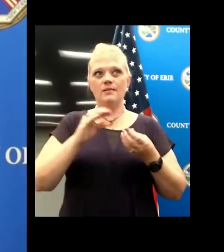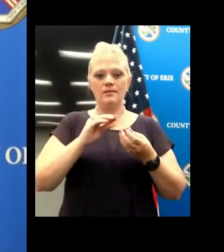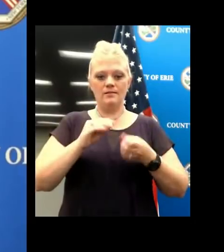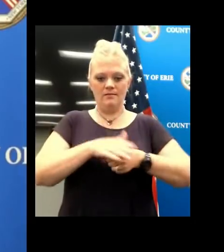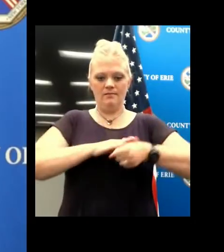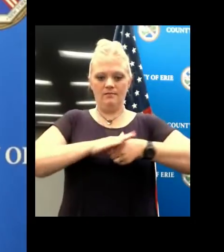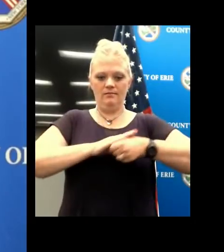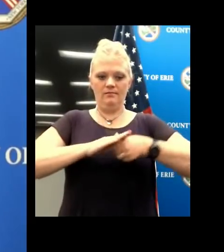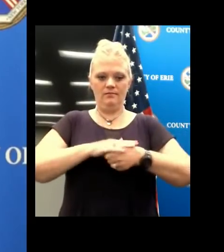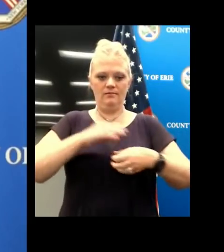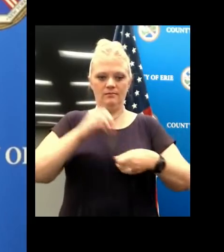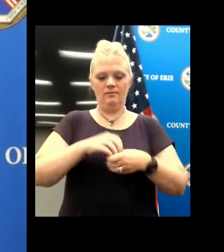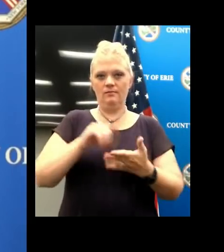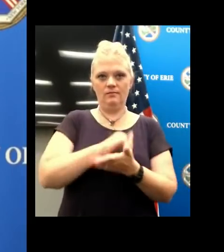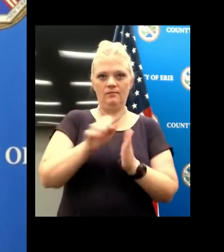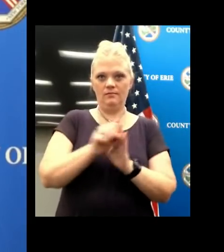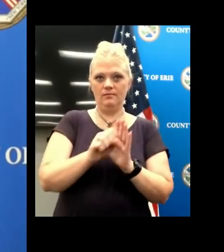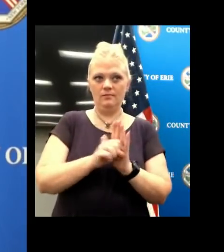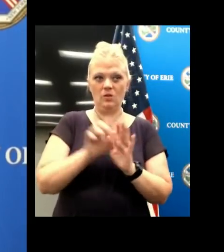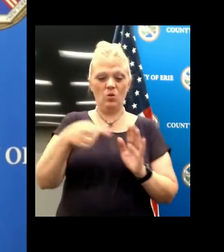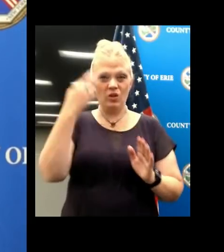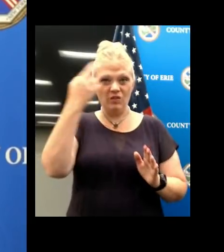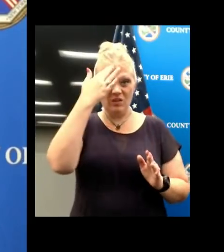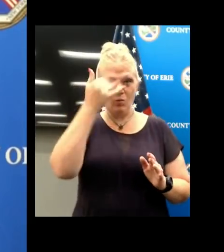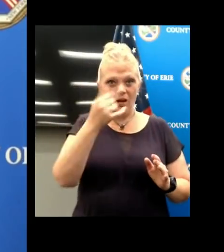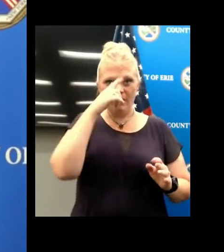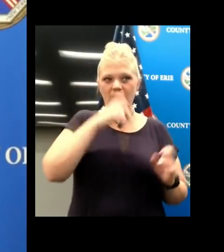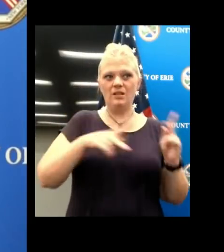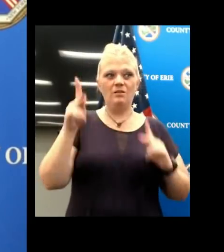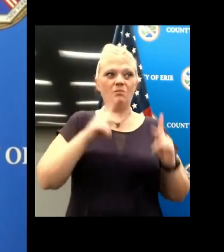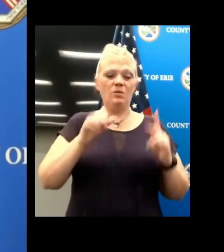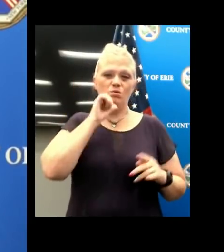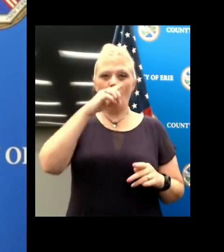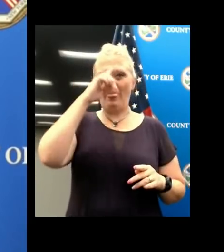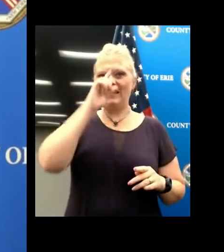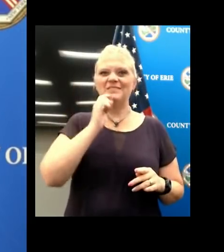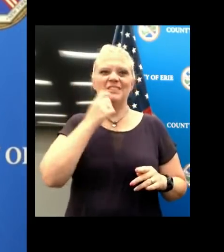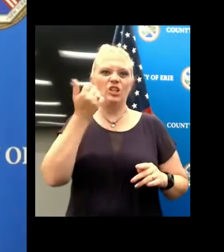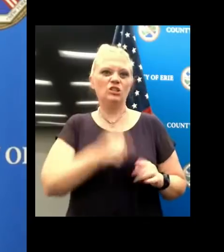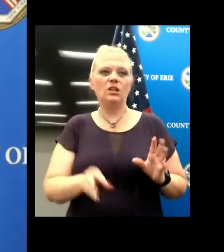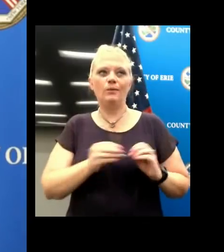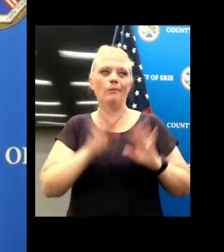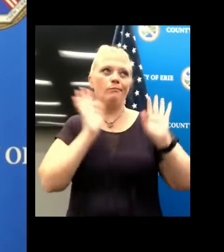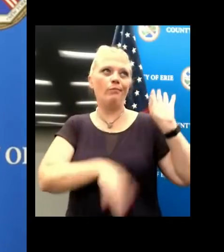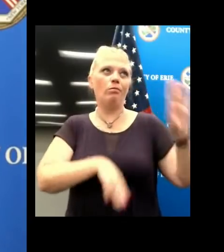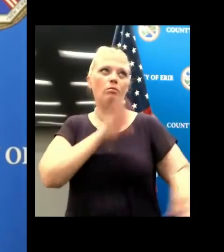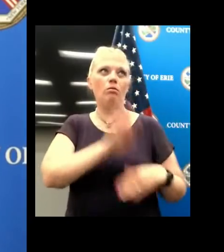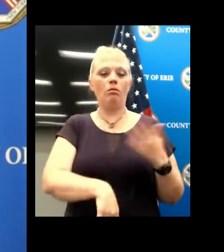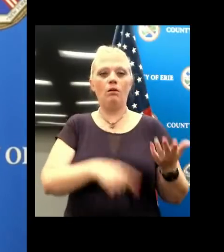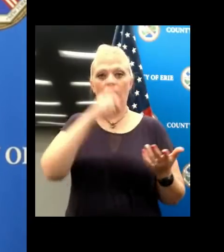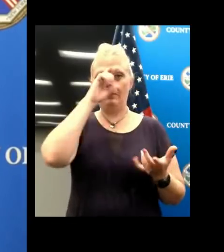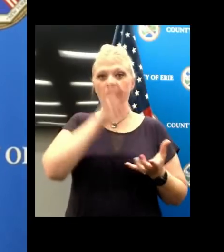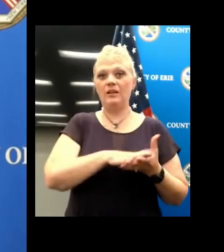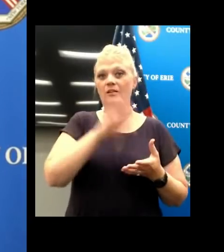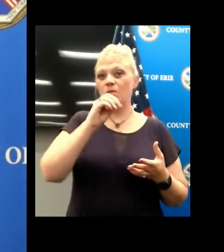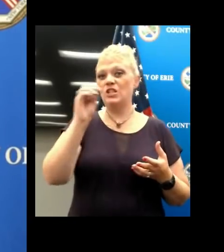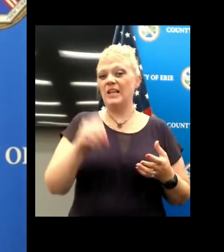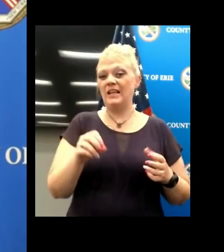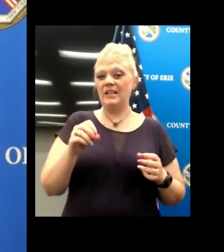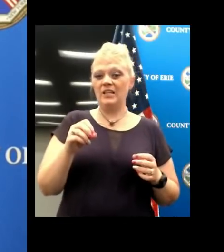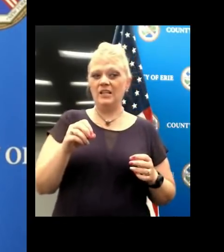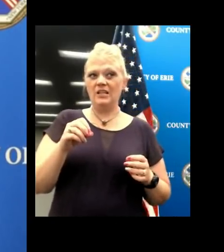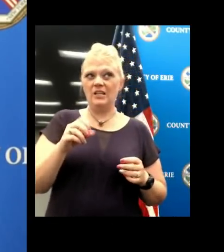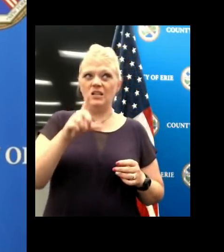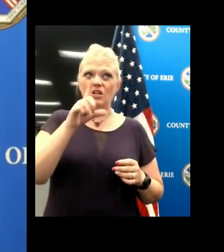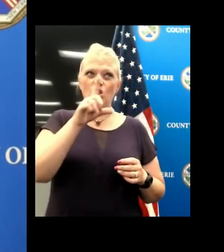State. And the only reason we are is because people are not taking it seriously anymore. I believe there's a percentage of the population,